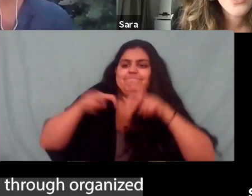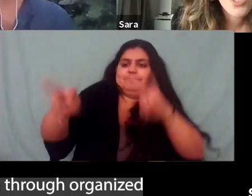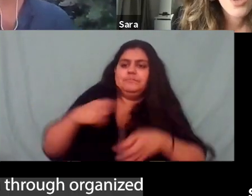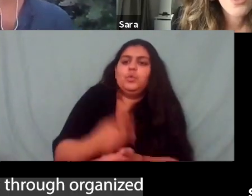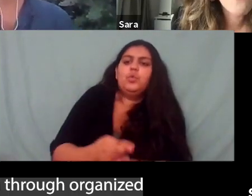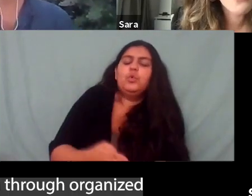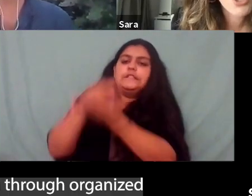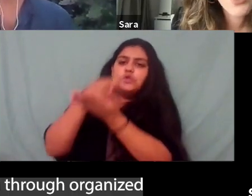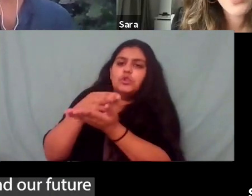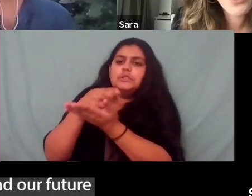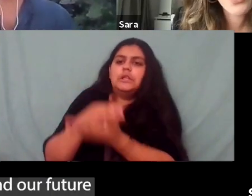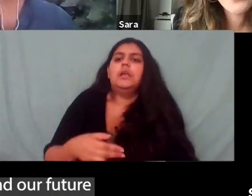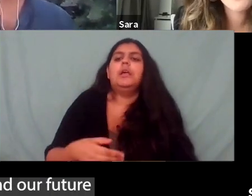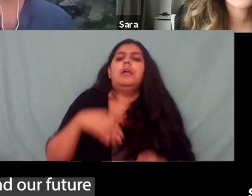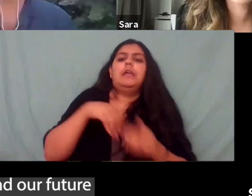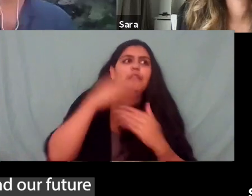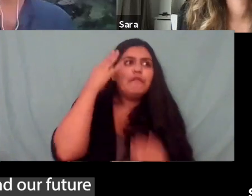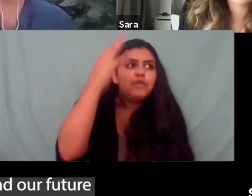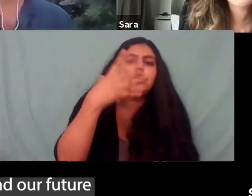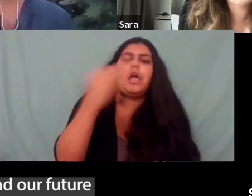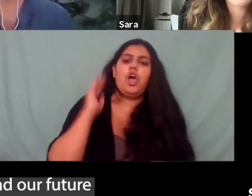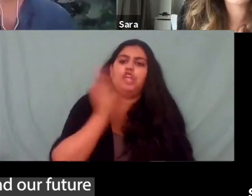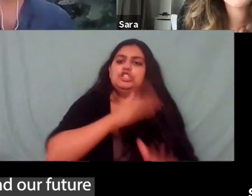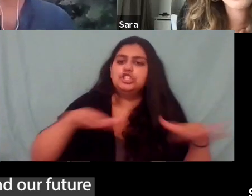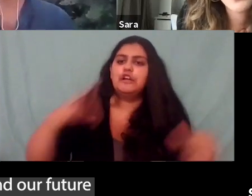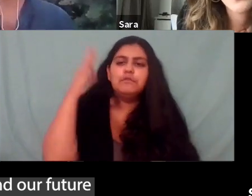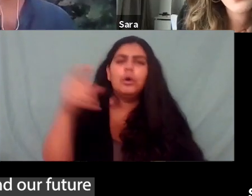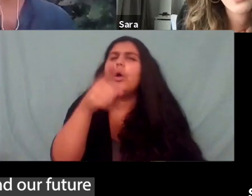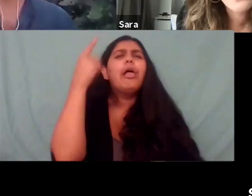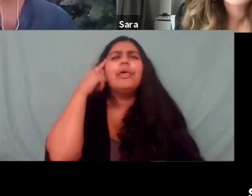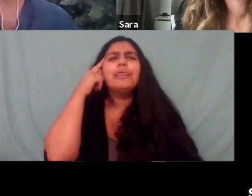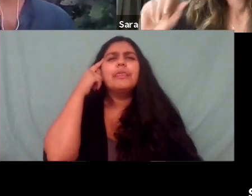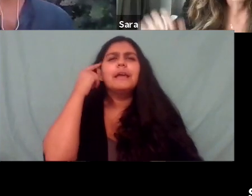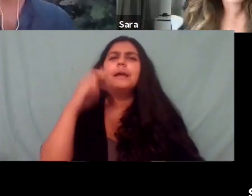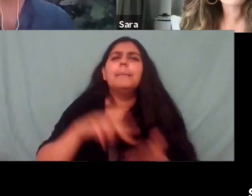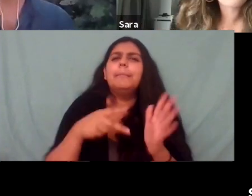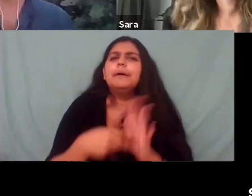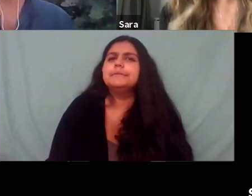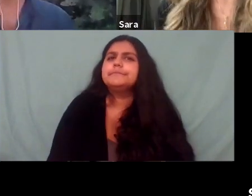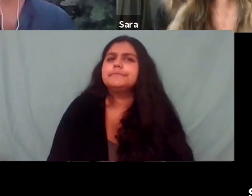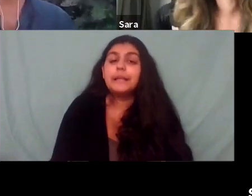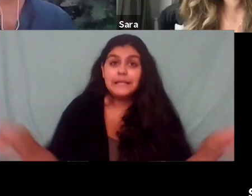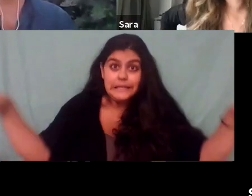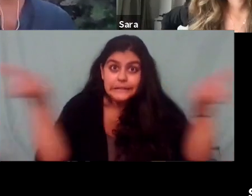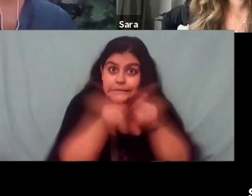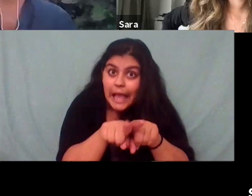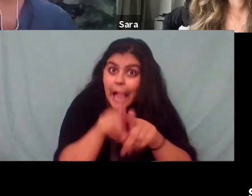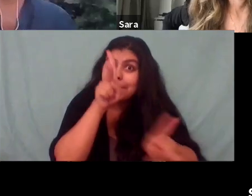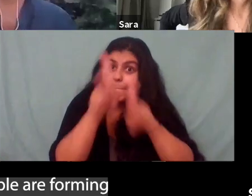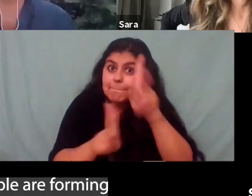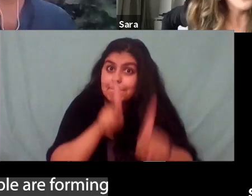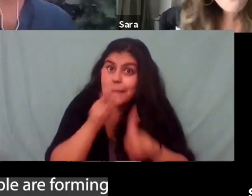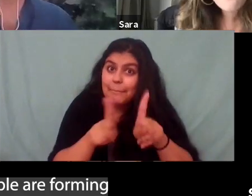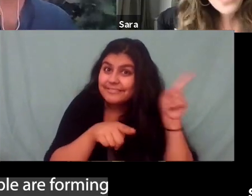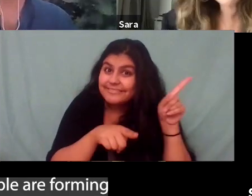theft of the country's resources and our future and our children's future. What do you think the conclusion is?